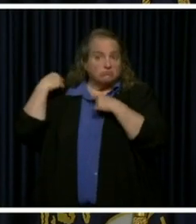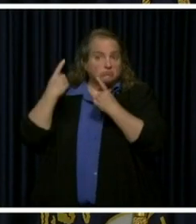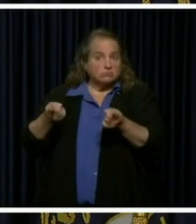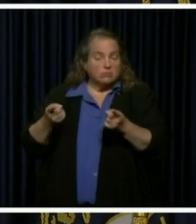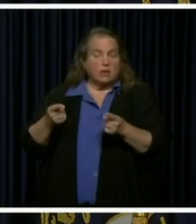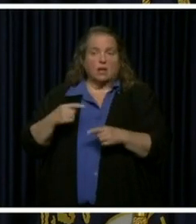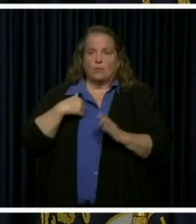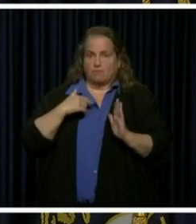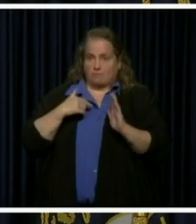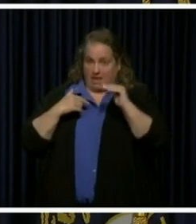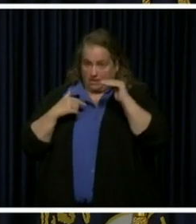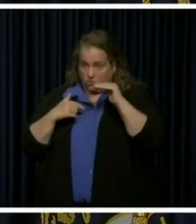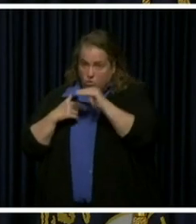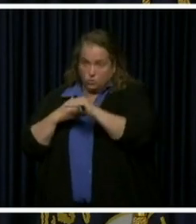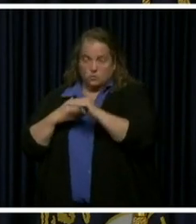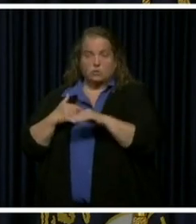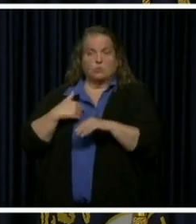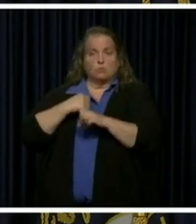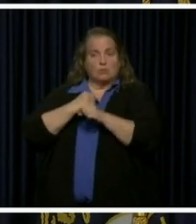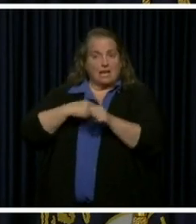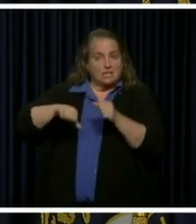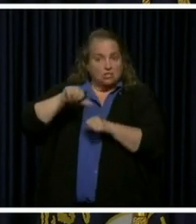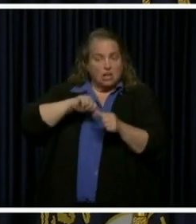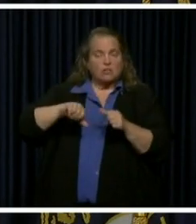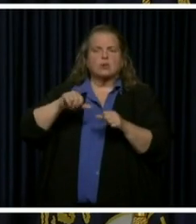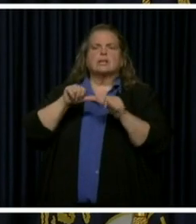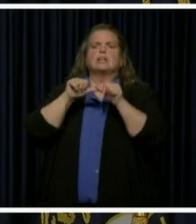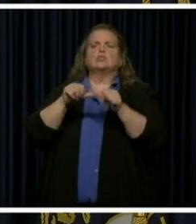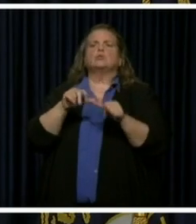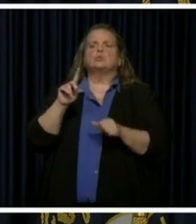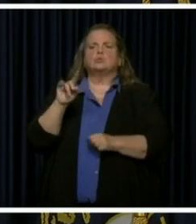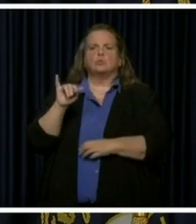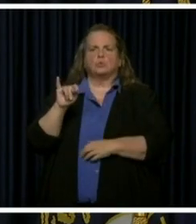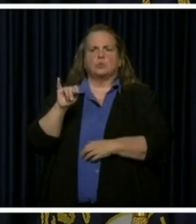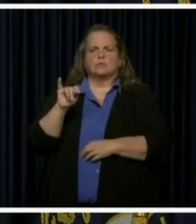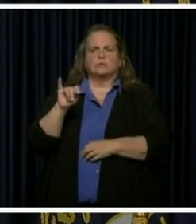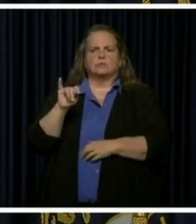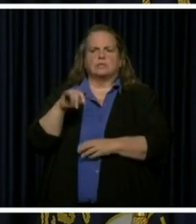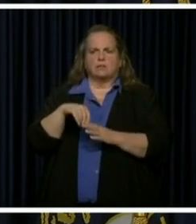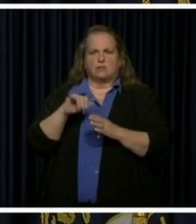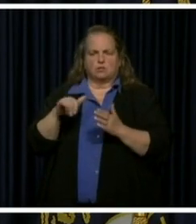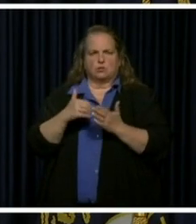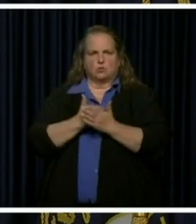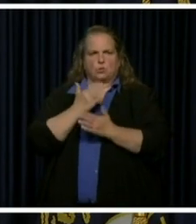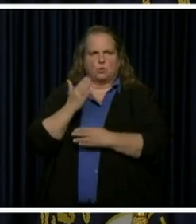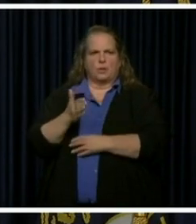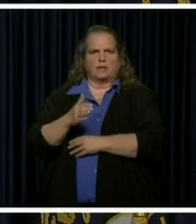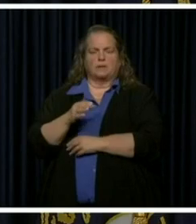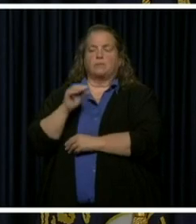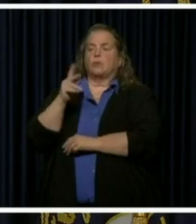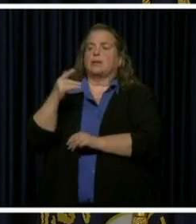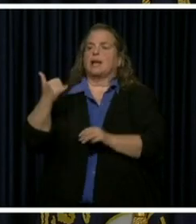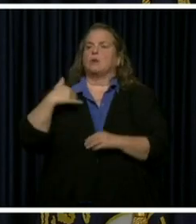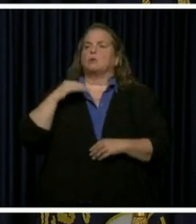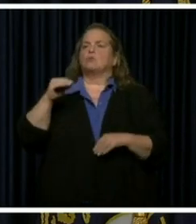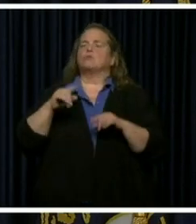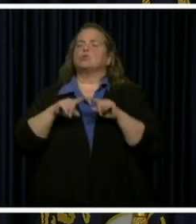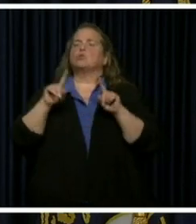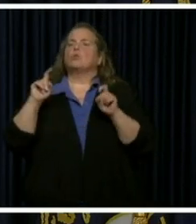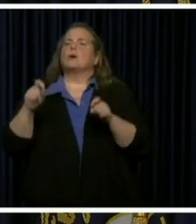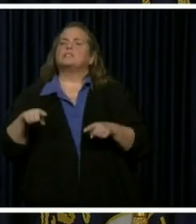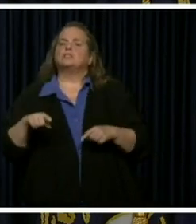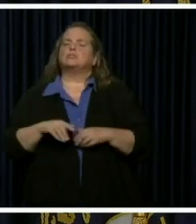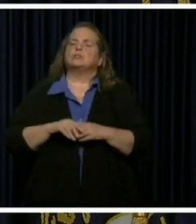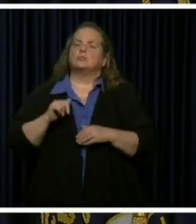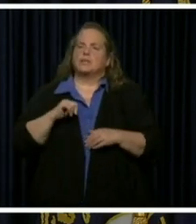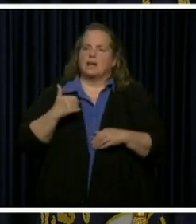plateauing the curve, with protecting one another. Let's just continue to do it in this new way. All right, let's move into questions.